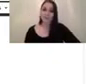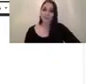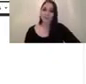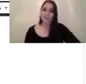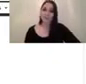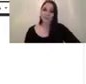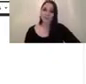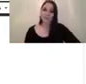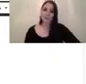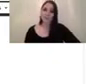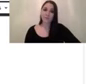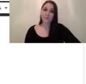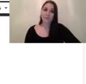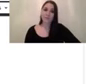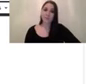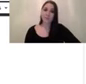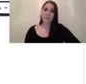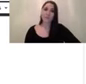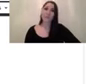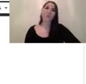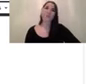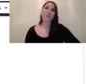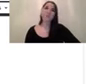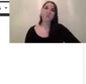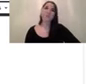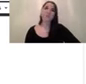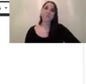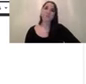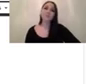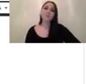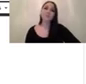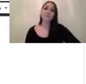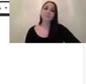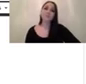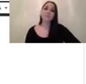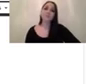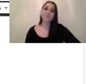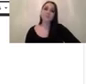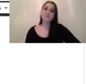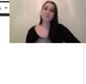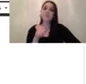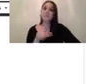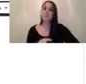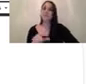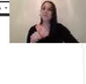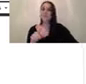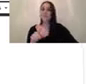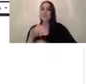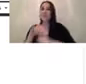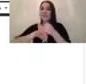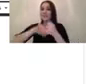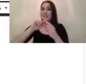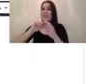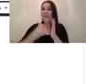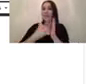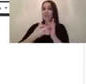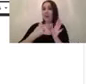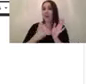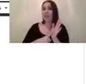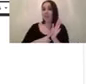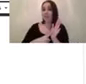categorized inside the serial interfaces, which is MIPI, okay,